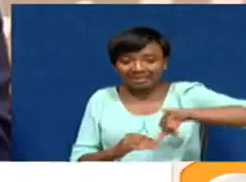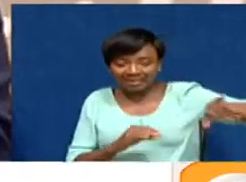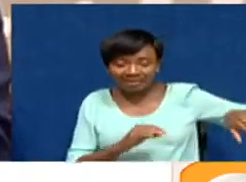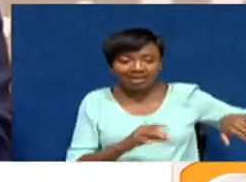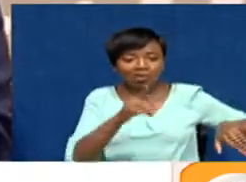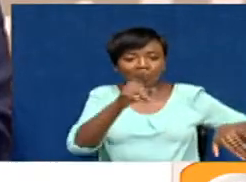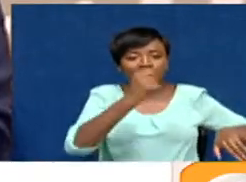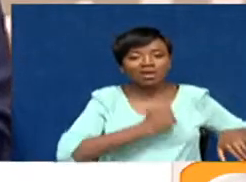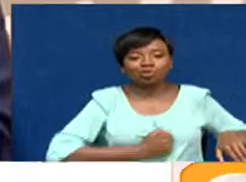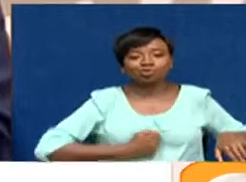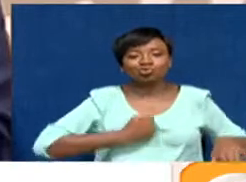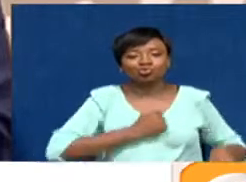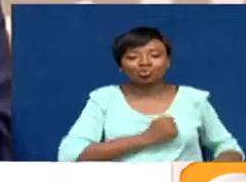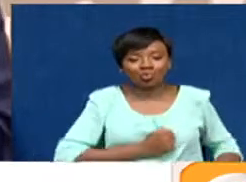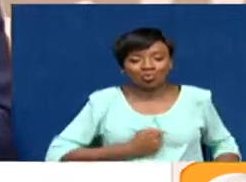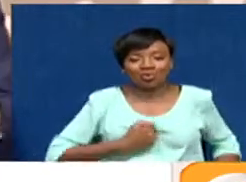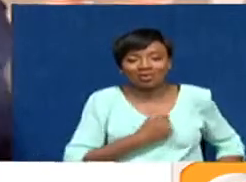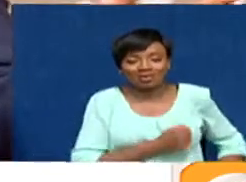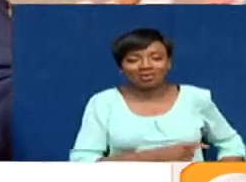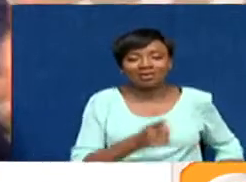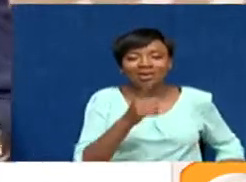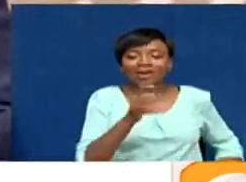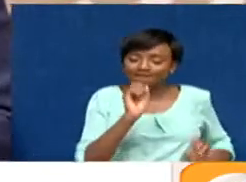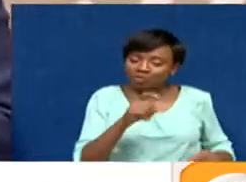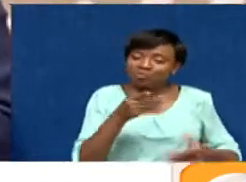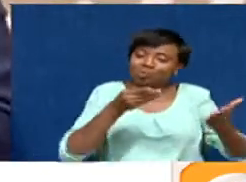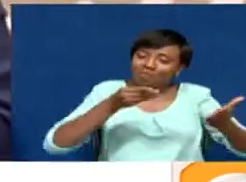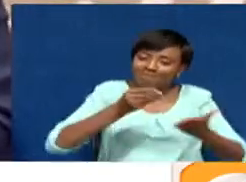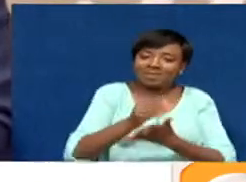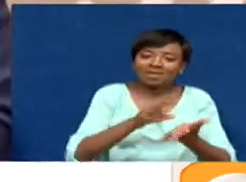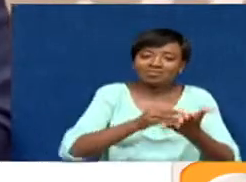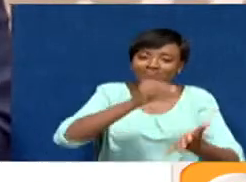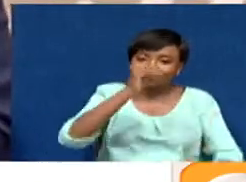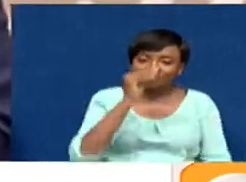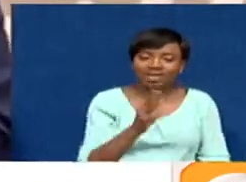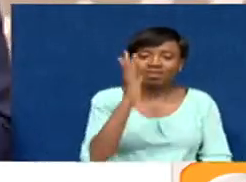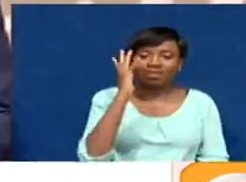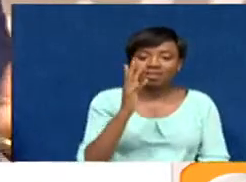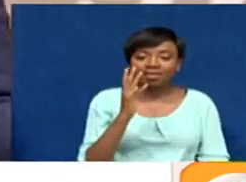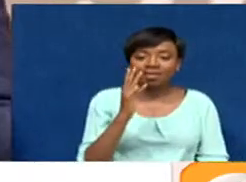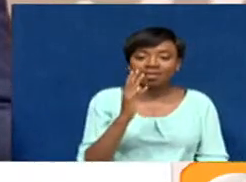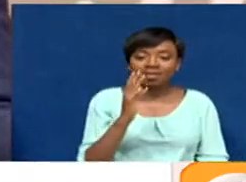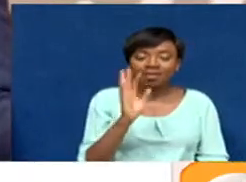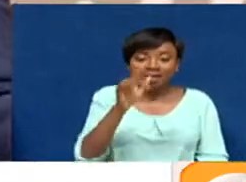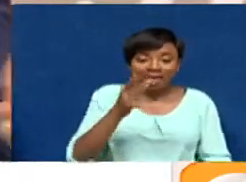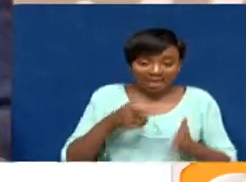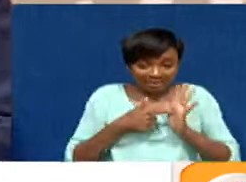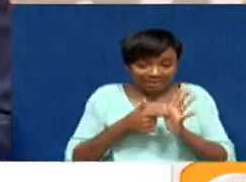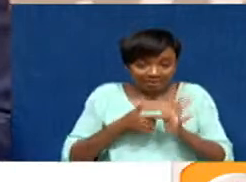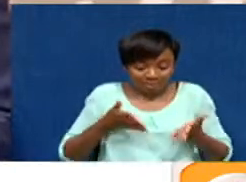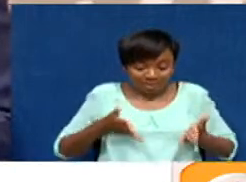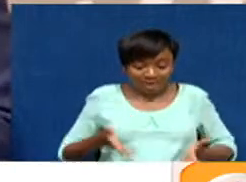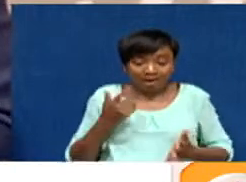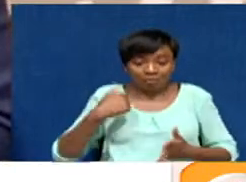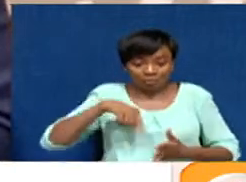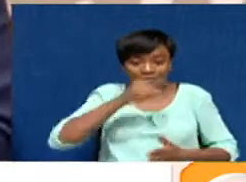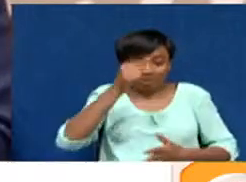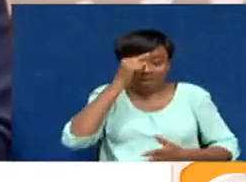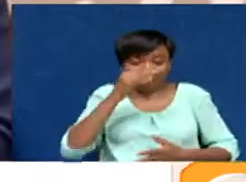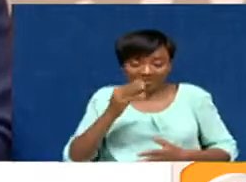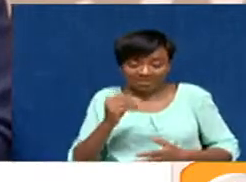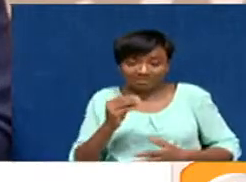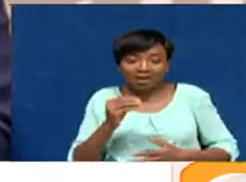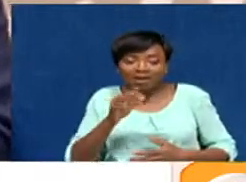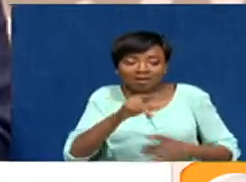would be paying much, much more. Don't forget, I told you, we've given you 53 billion. It's your own money. We've given it back to you.